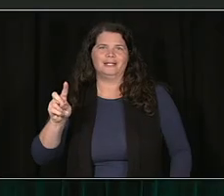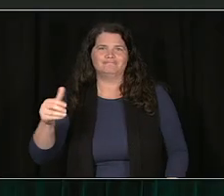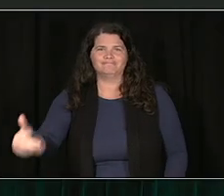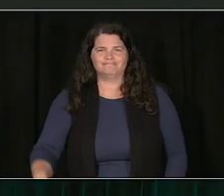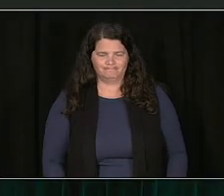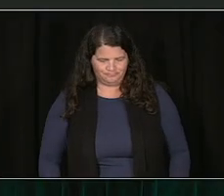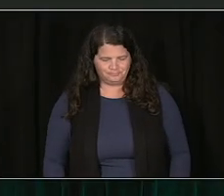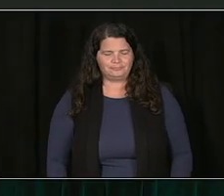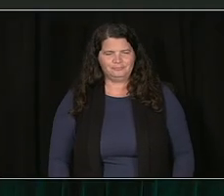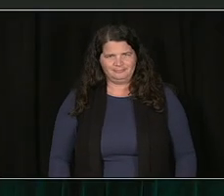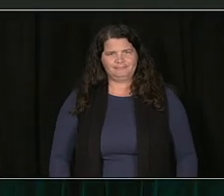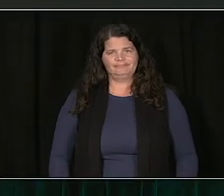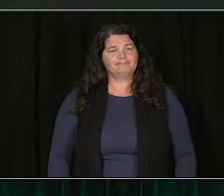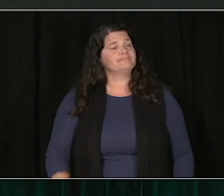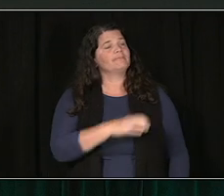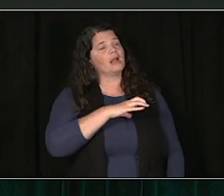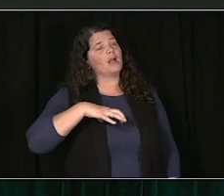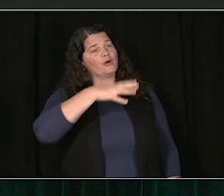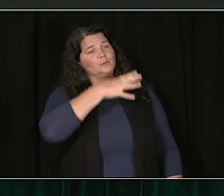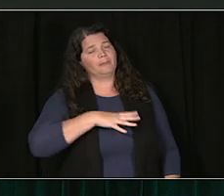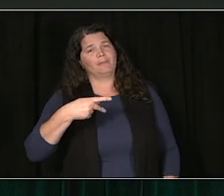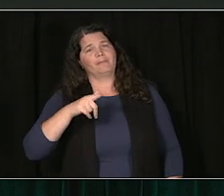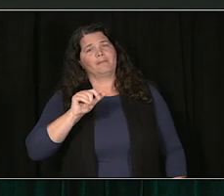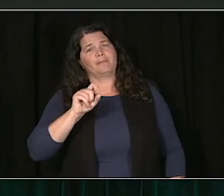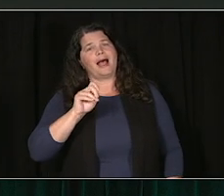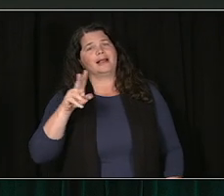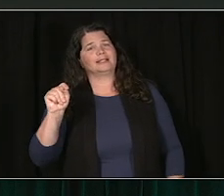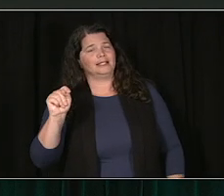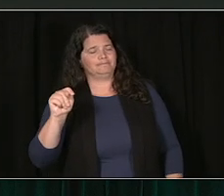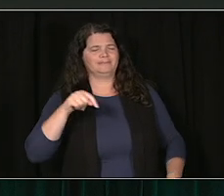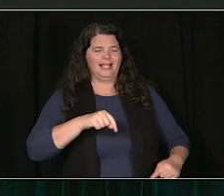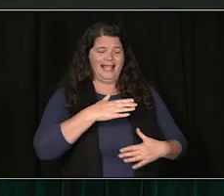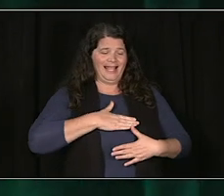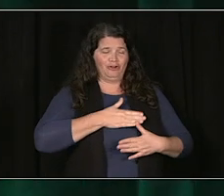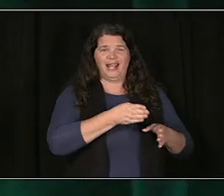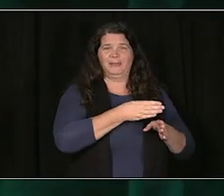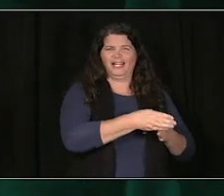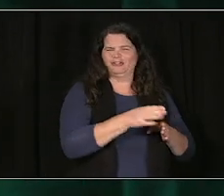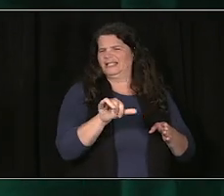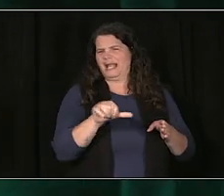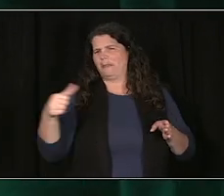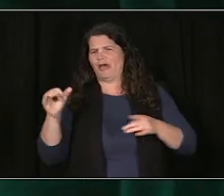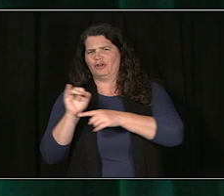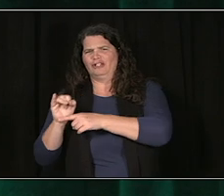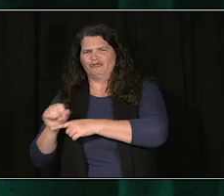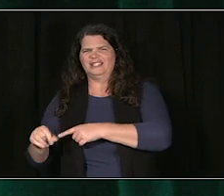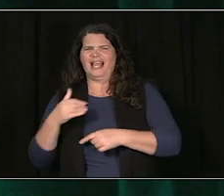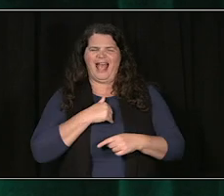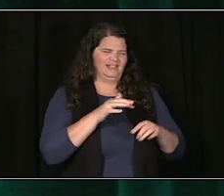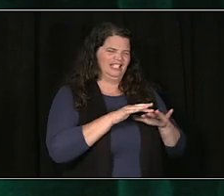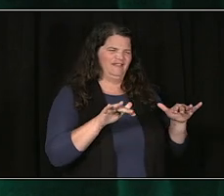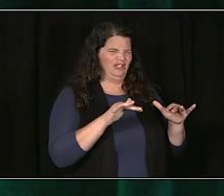Plaskett, like many industries, entertainment has a diversity and equity problem. Starz is working on legislation with